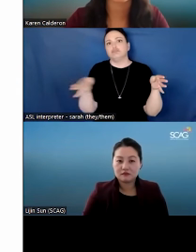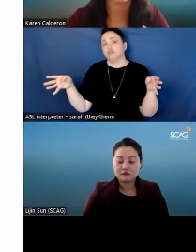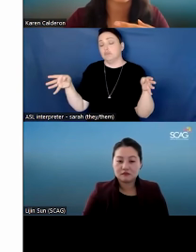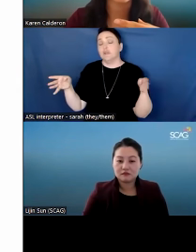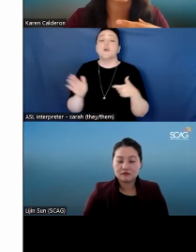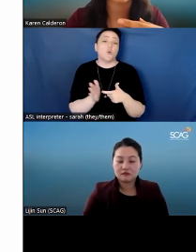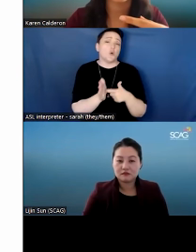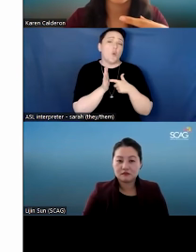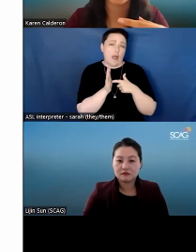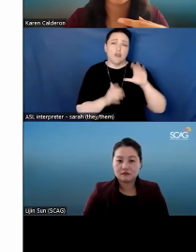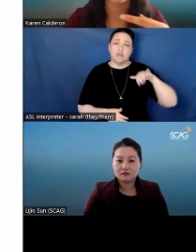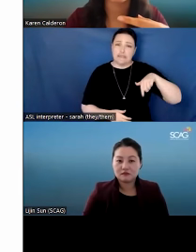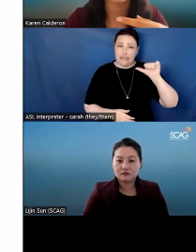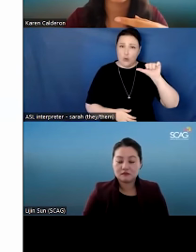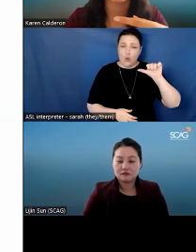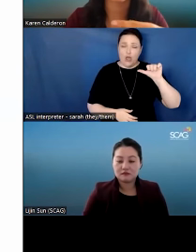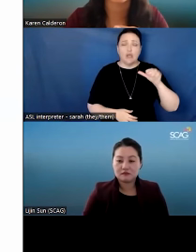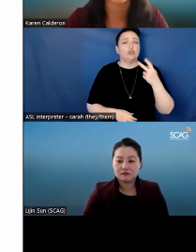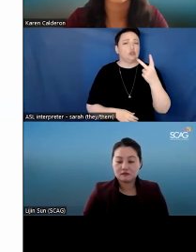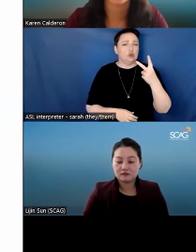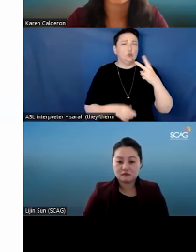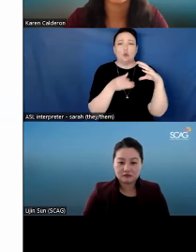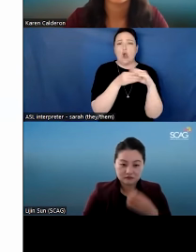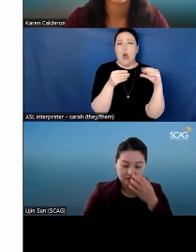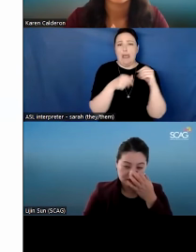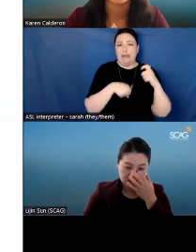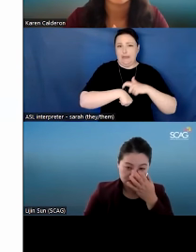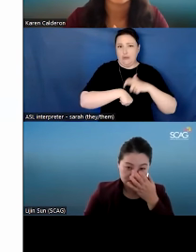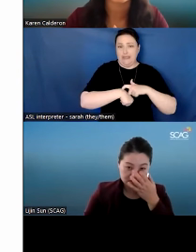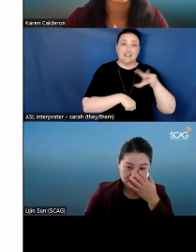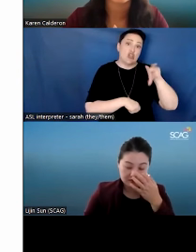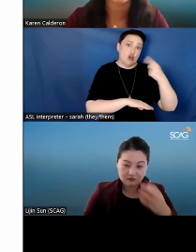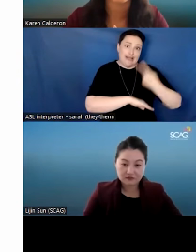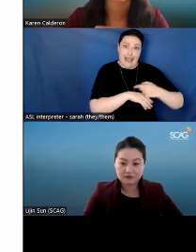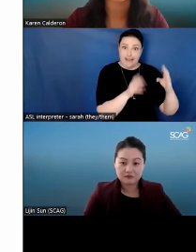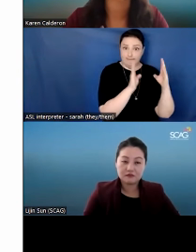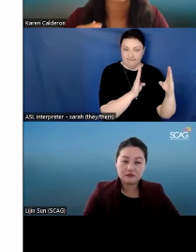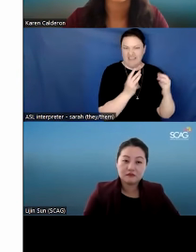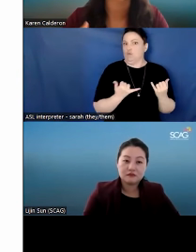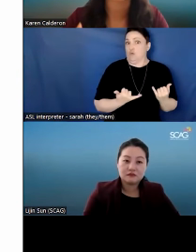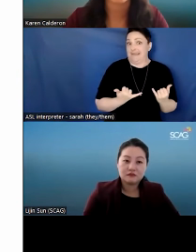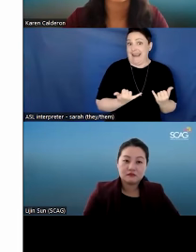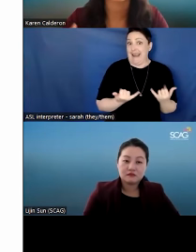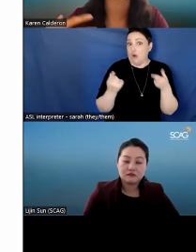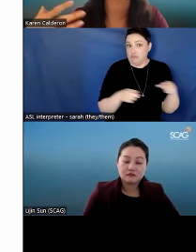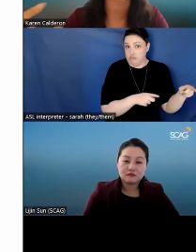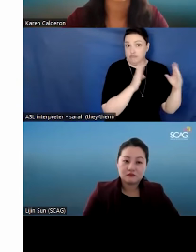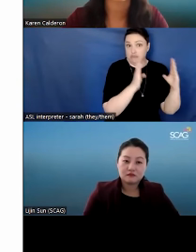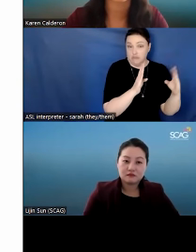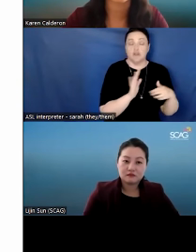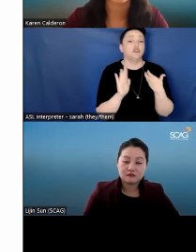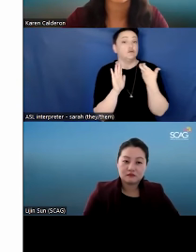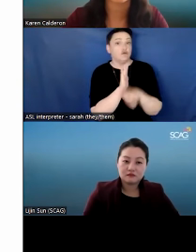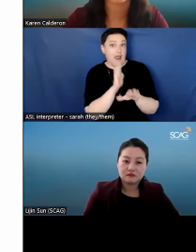by CEQA, the 30-day comment period in which we are now. And after the development of the draft, there's